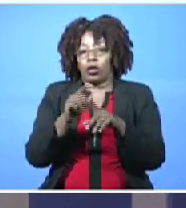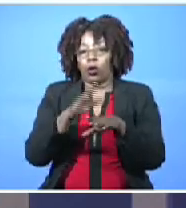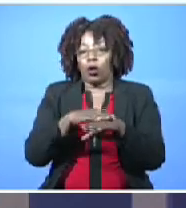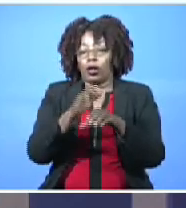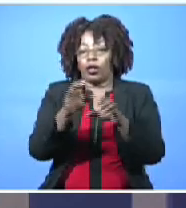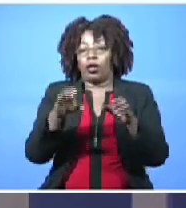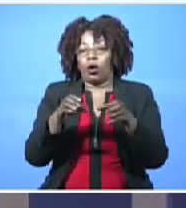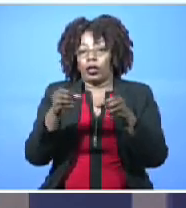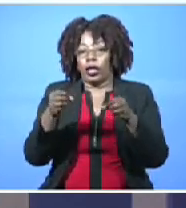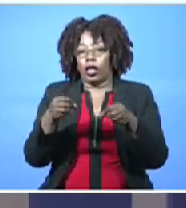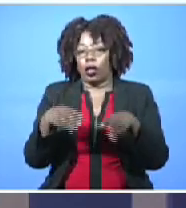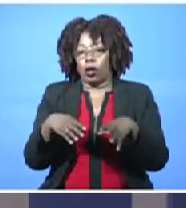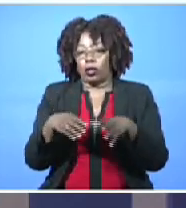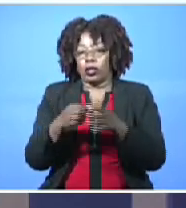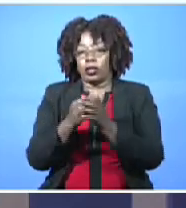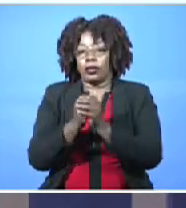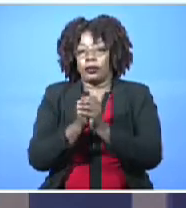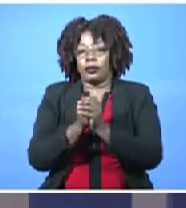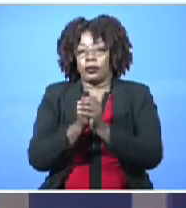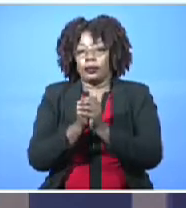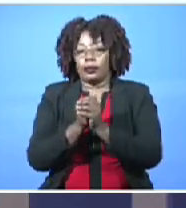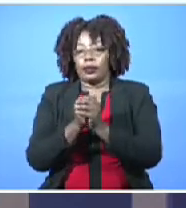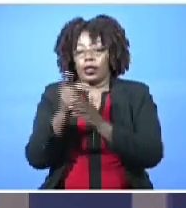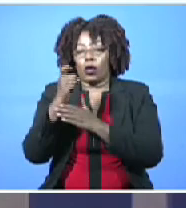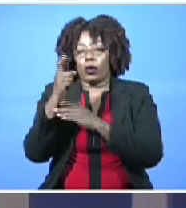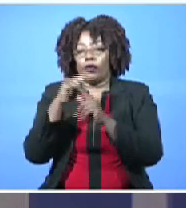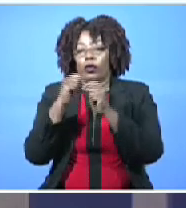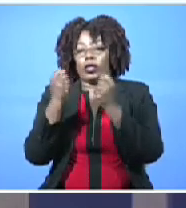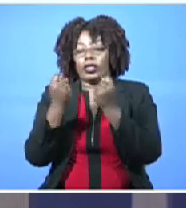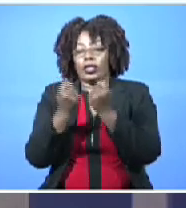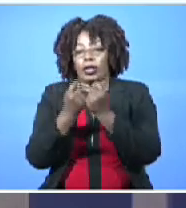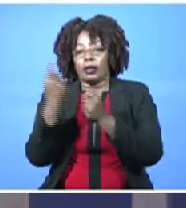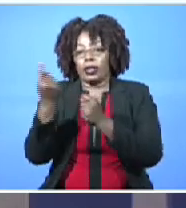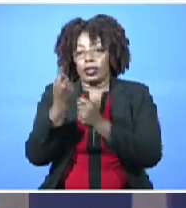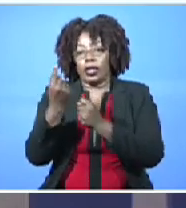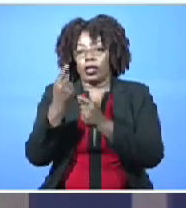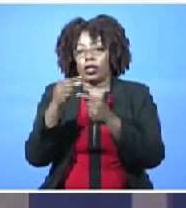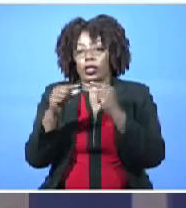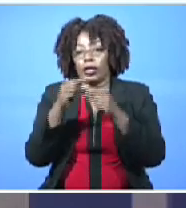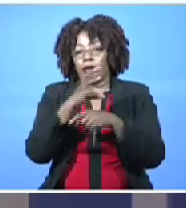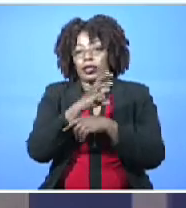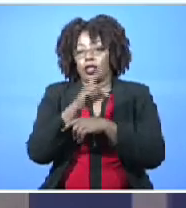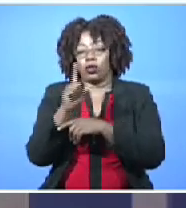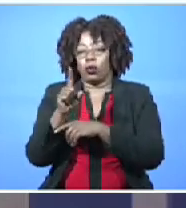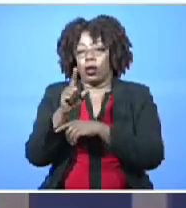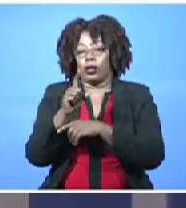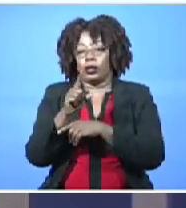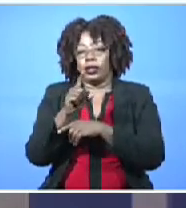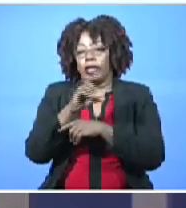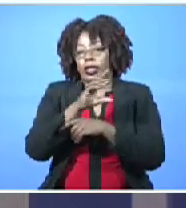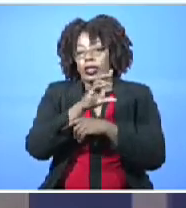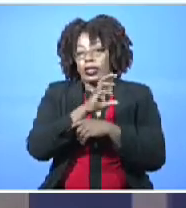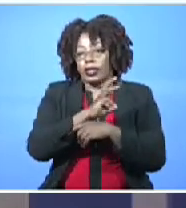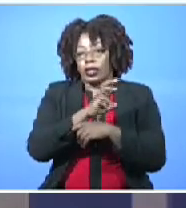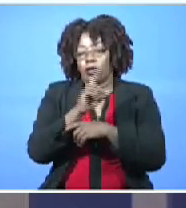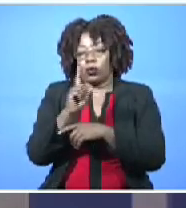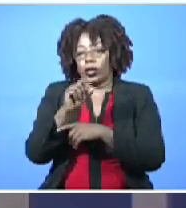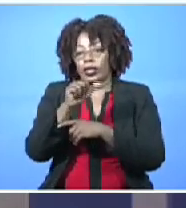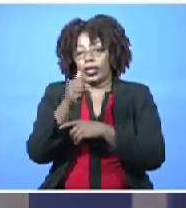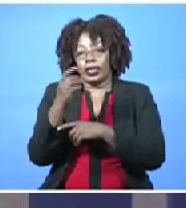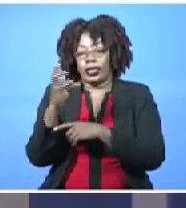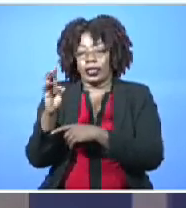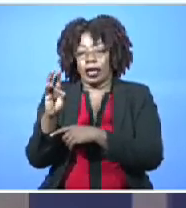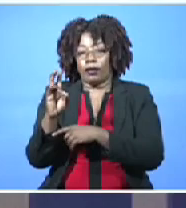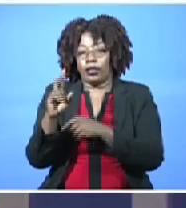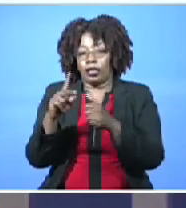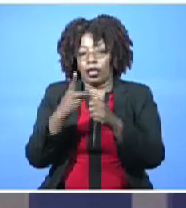a loss to Pitt. Thompson securing the lone win for her team, taking her singles match 6-1, 4-6, and 10-7. In doubles, though, she would come